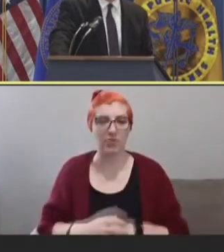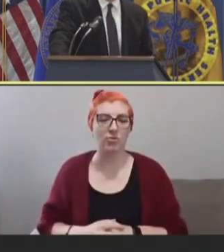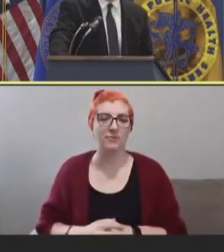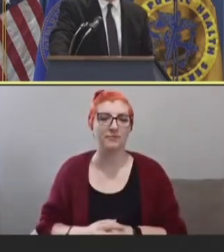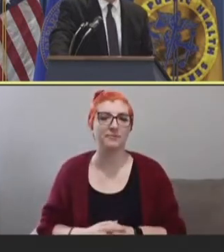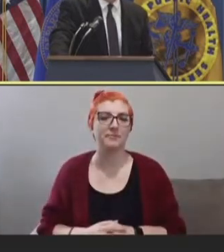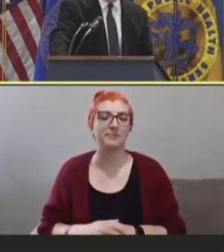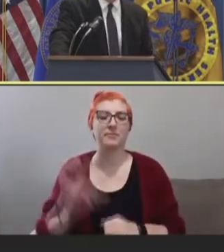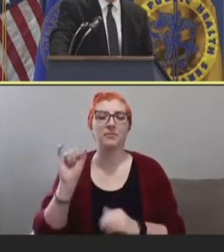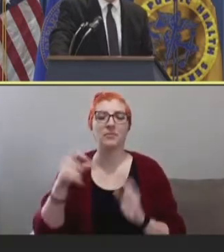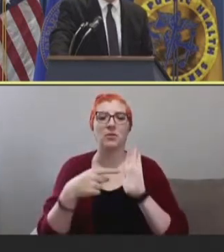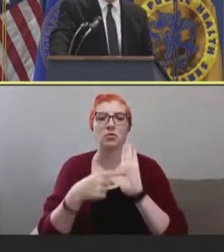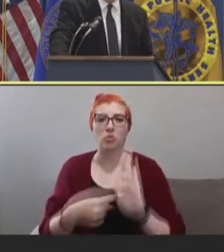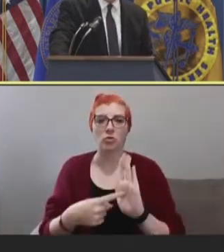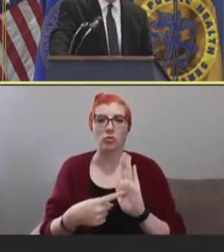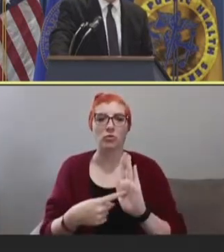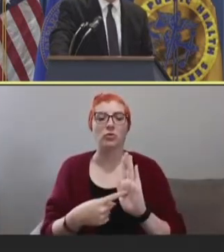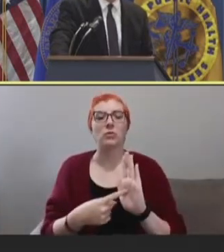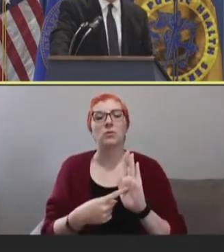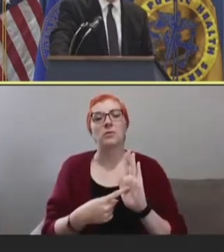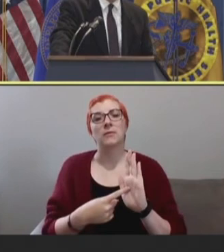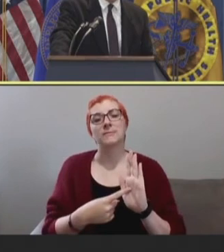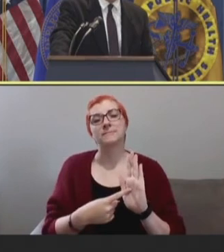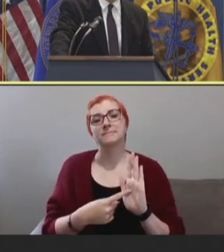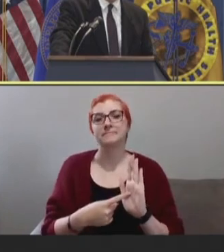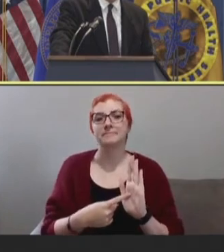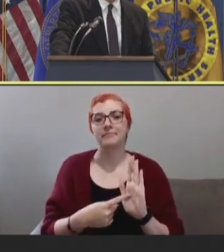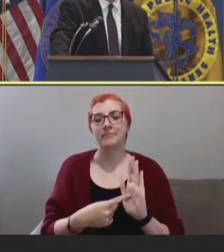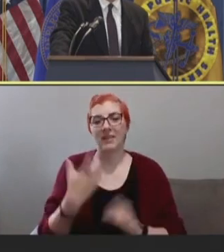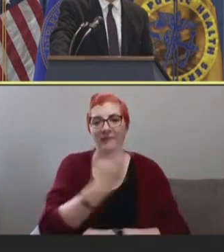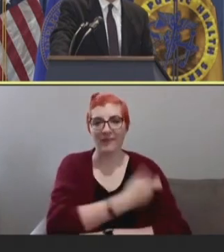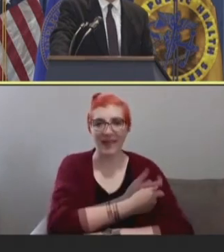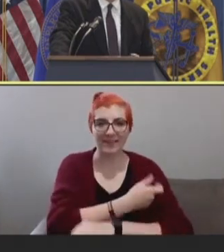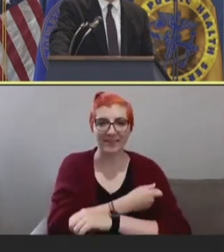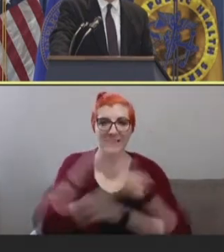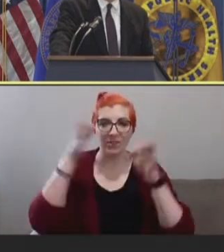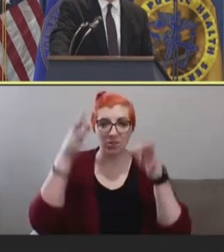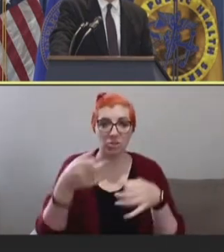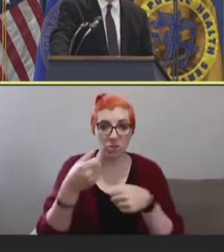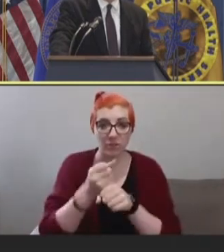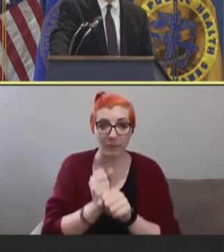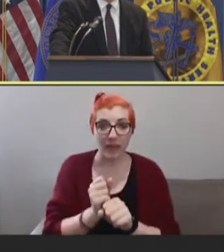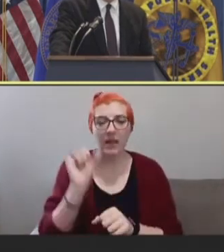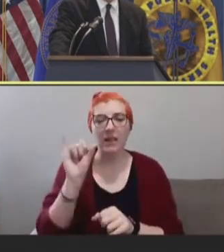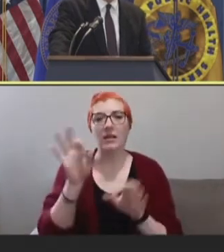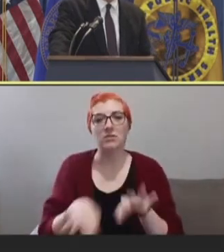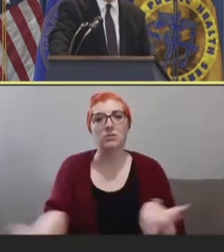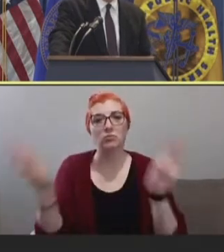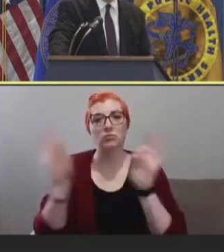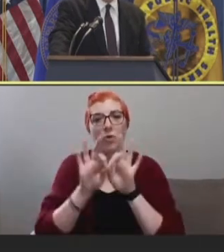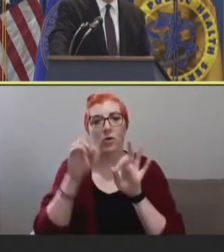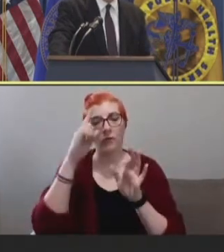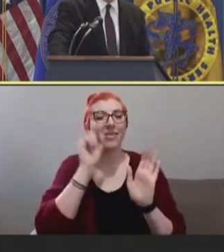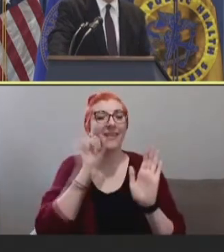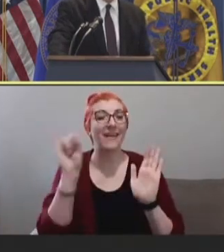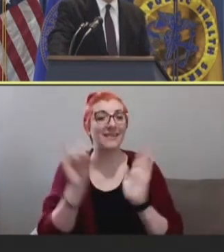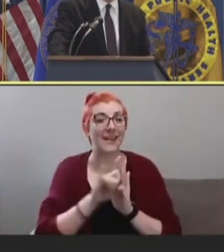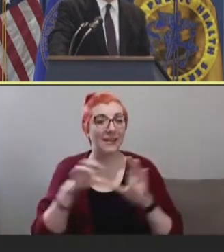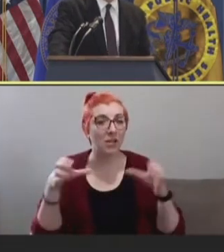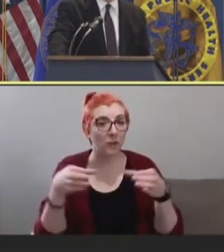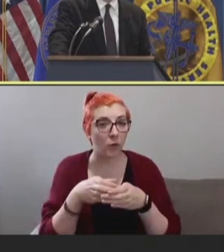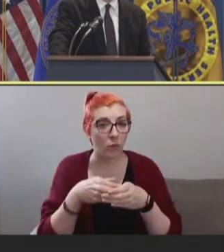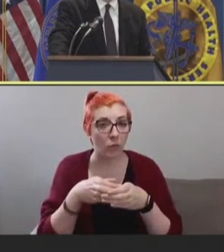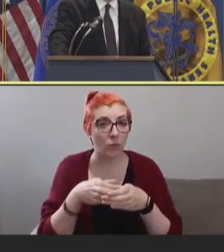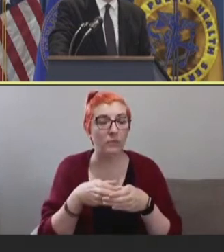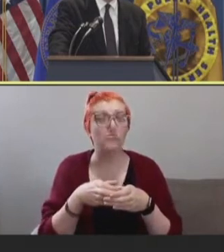This reflects the fact that vaccine decision-making is informed by not only the identity of the social group that or community